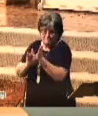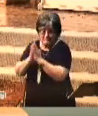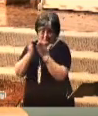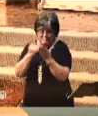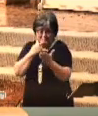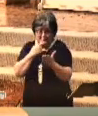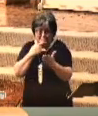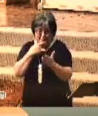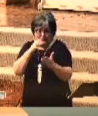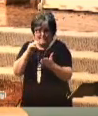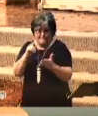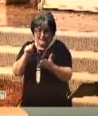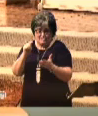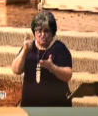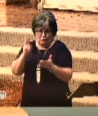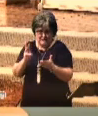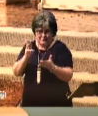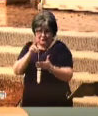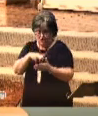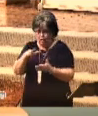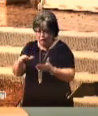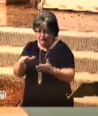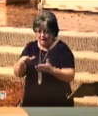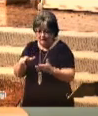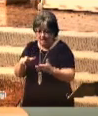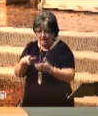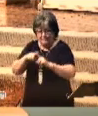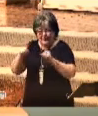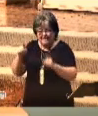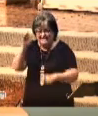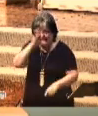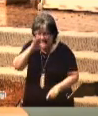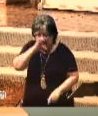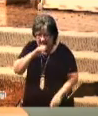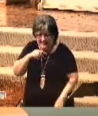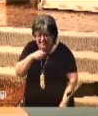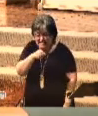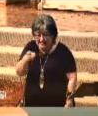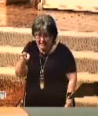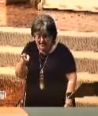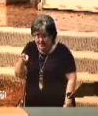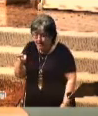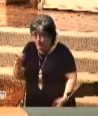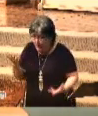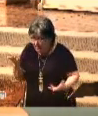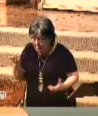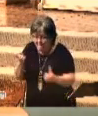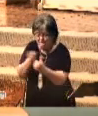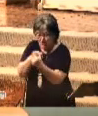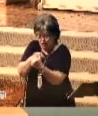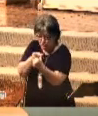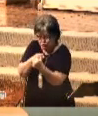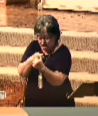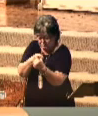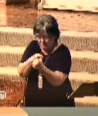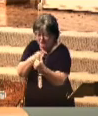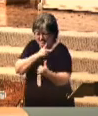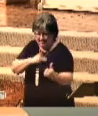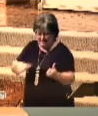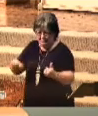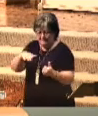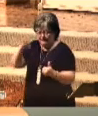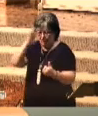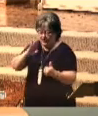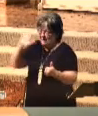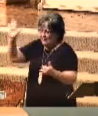in Matthew 6:33, "But seek ye," what's the word? "First, the kingdom of God and His righteousness,